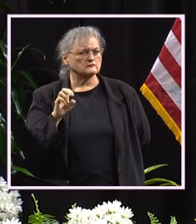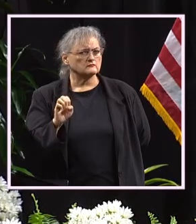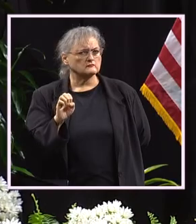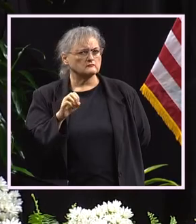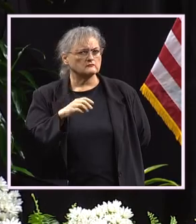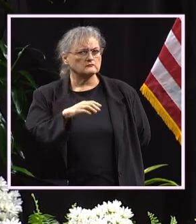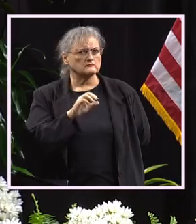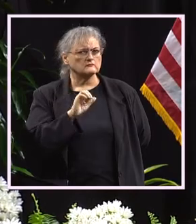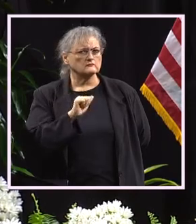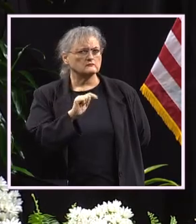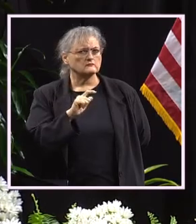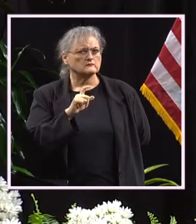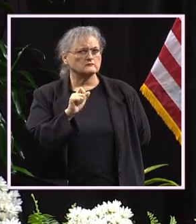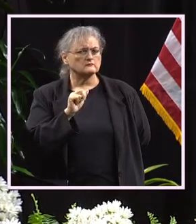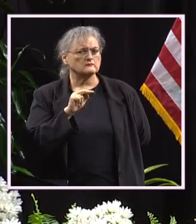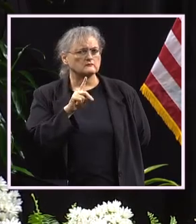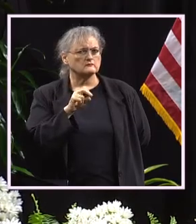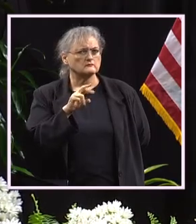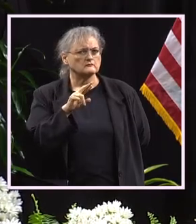Alexandria I.